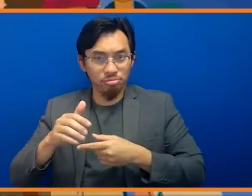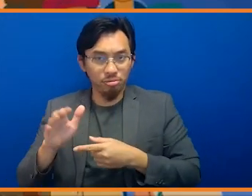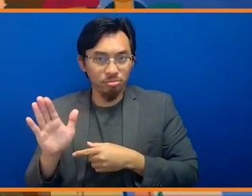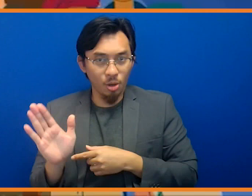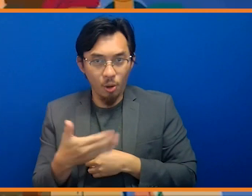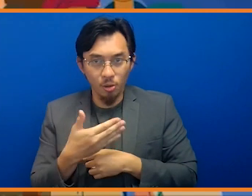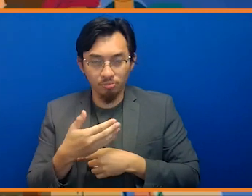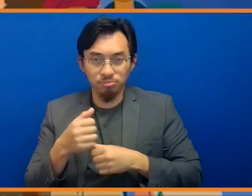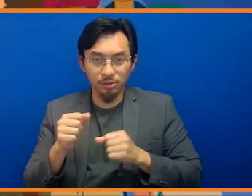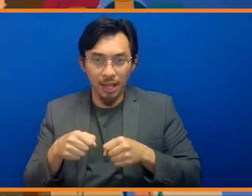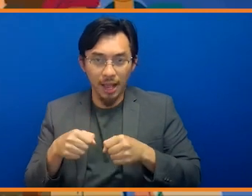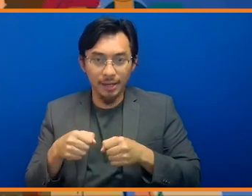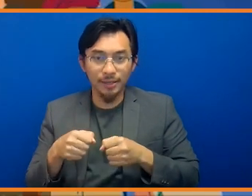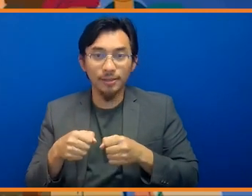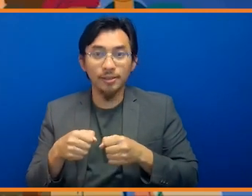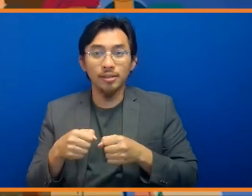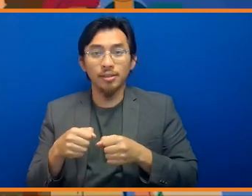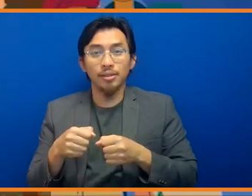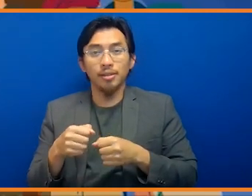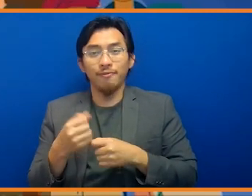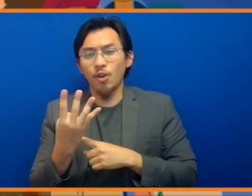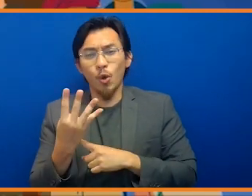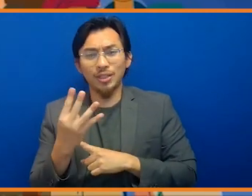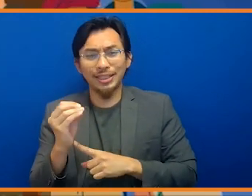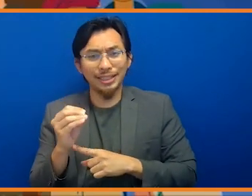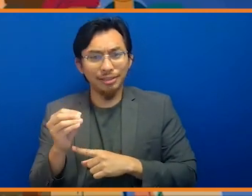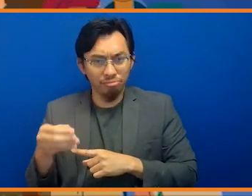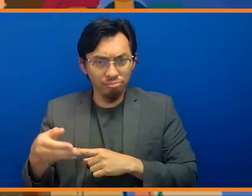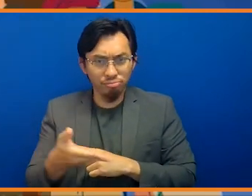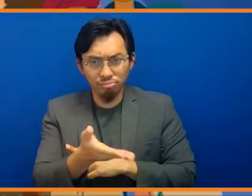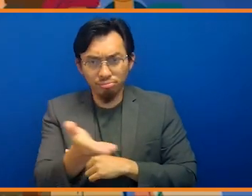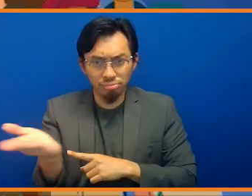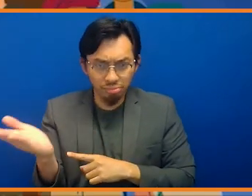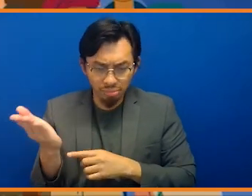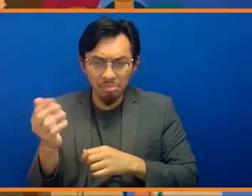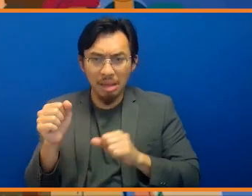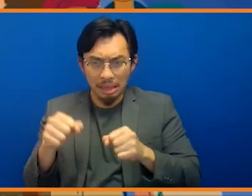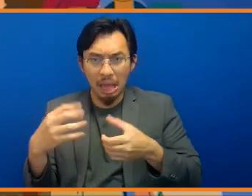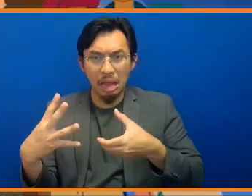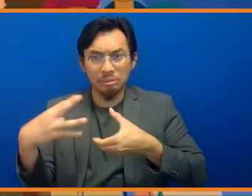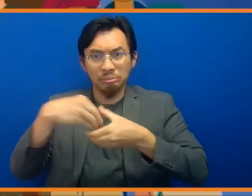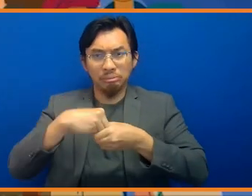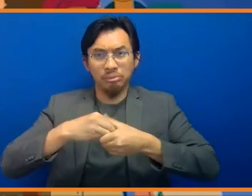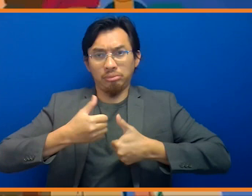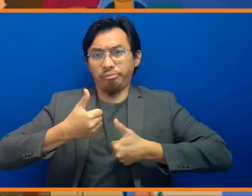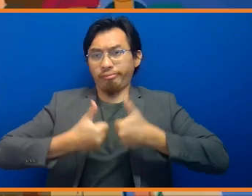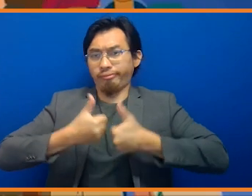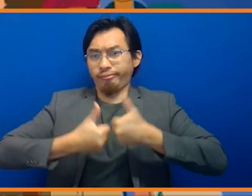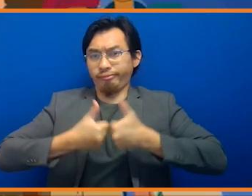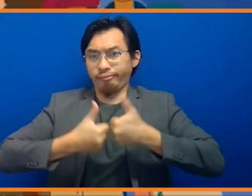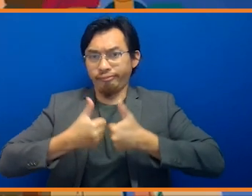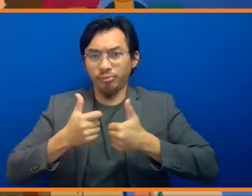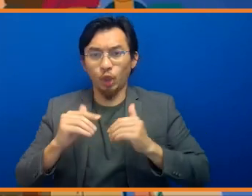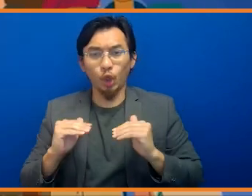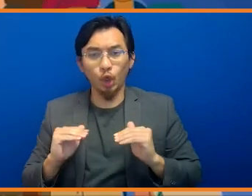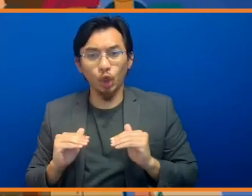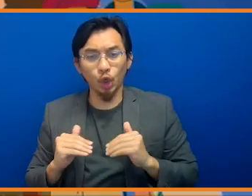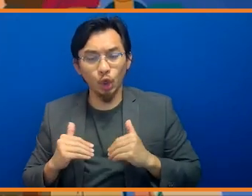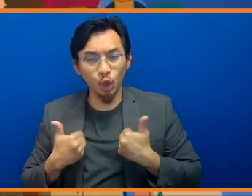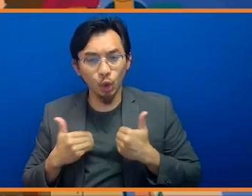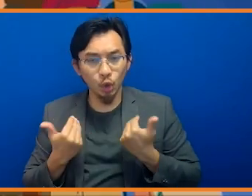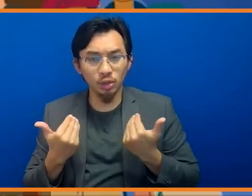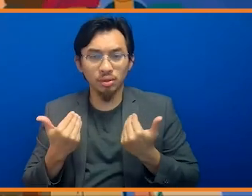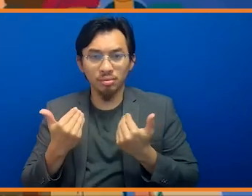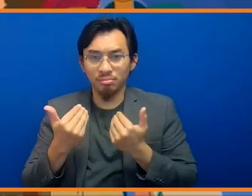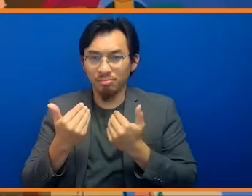40 participants of the trainings are eligible to join and participate in the competition of Young Professional